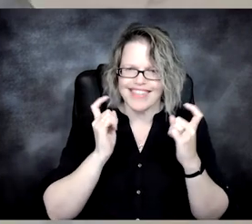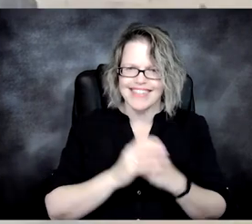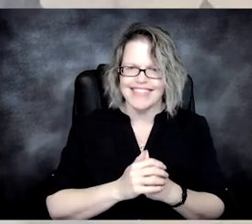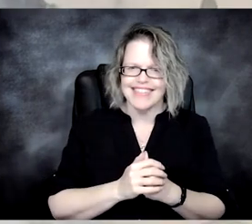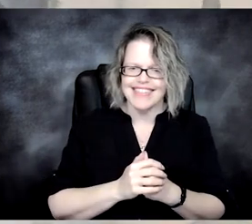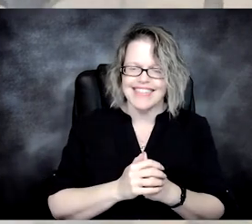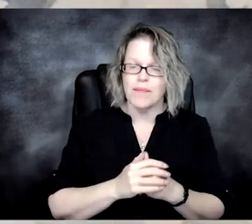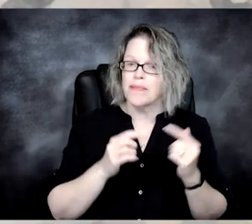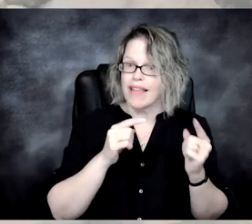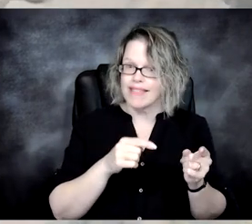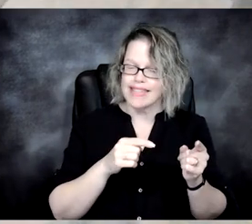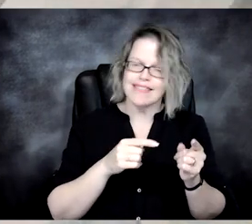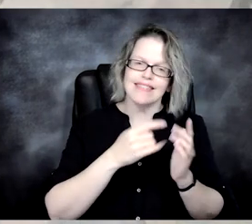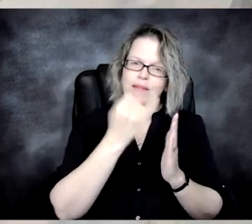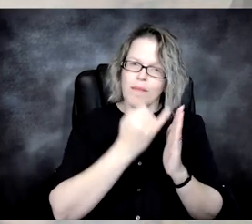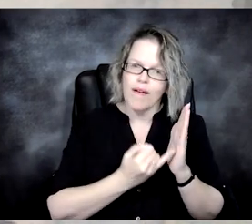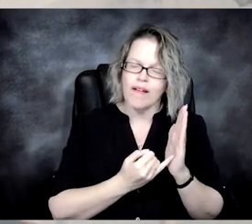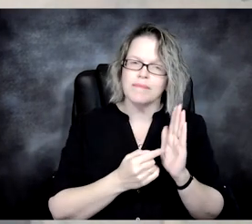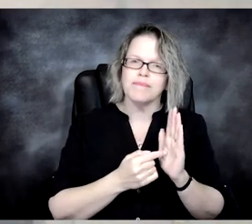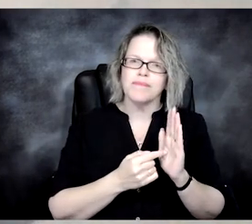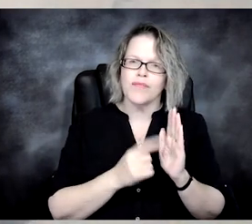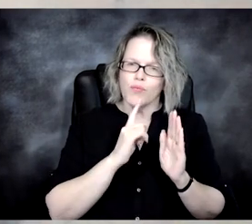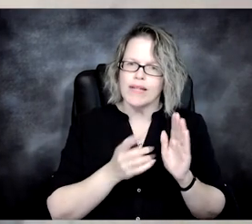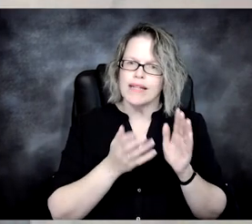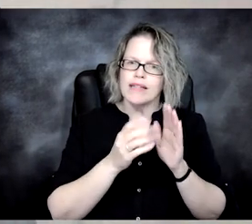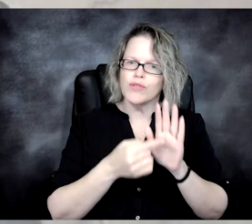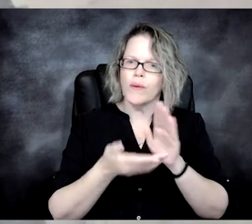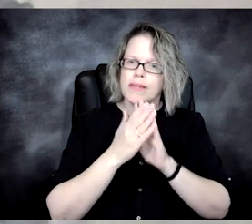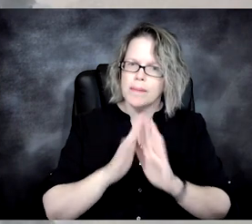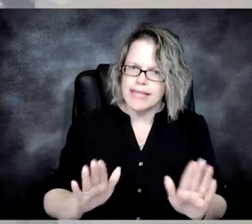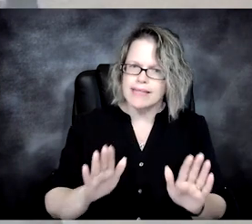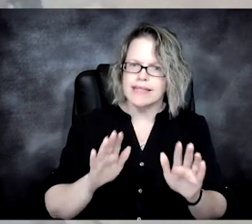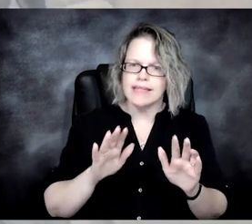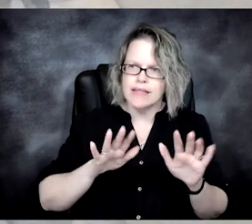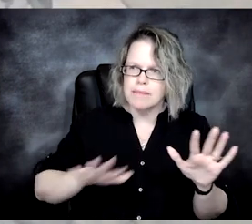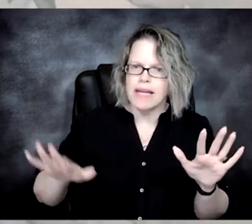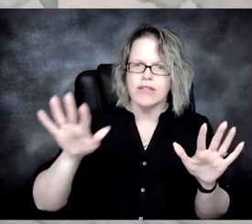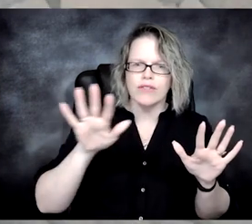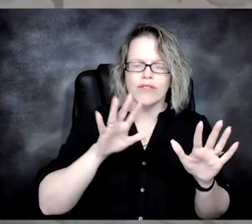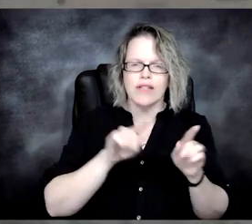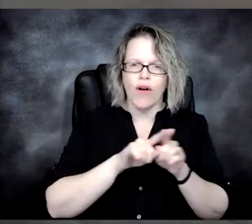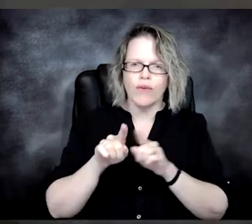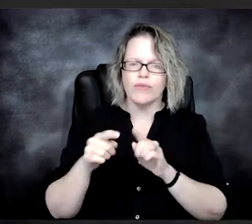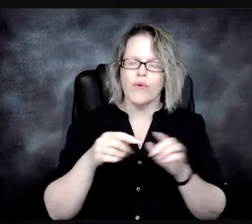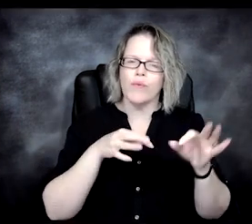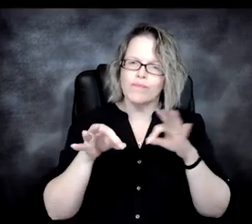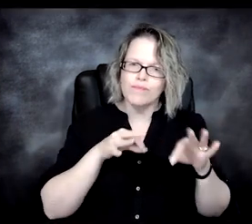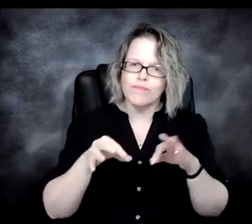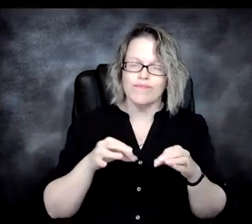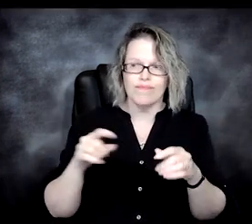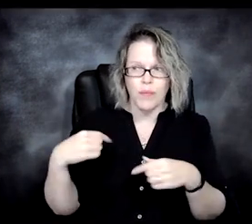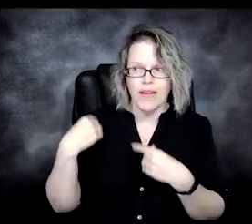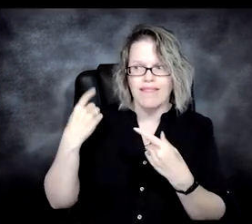I found the piece to be both peaceful, spacious, and also a commentary on how we have